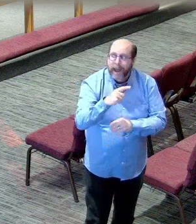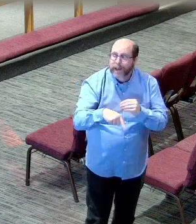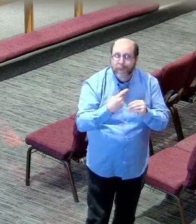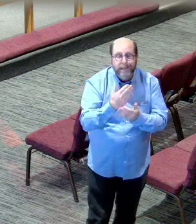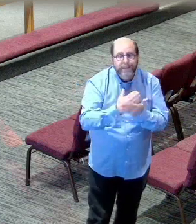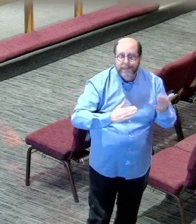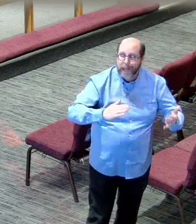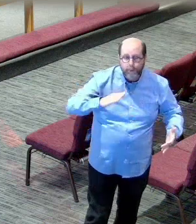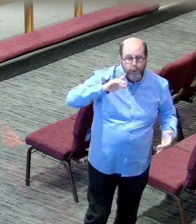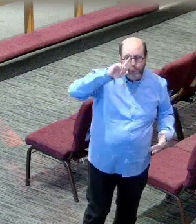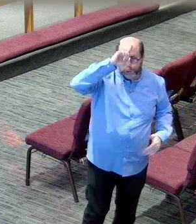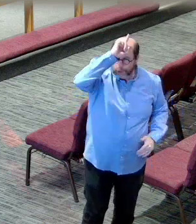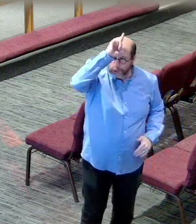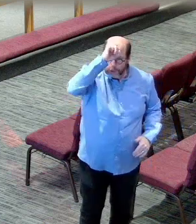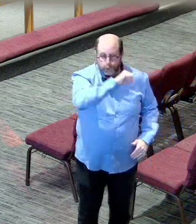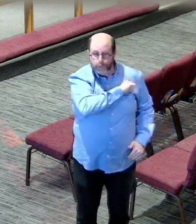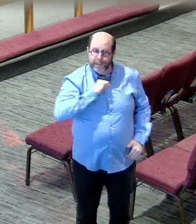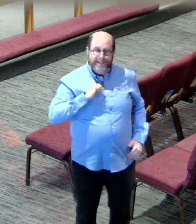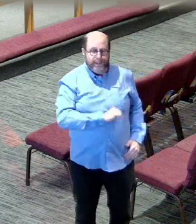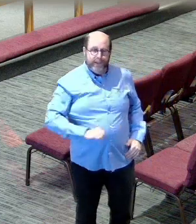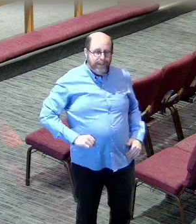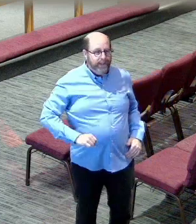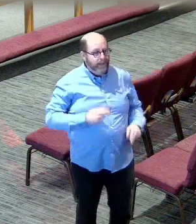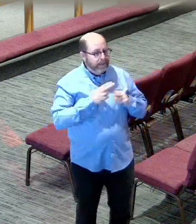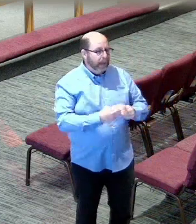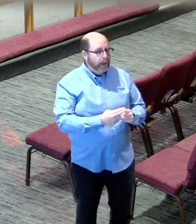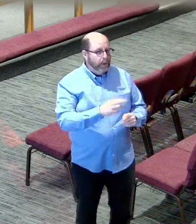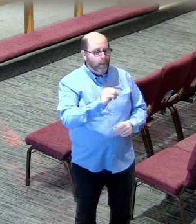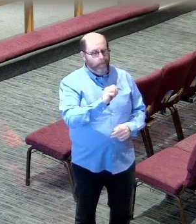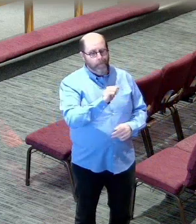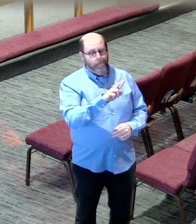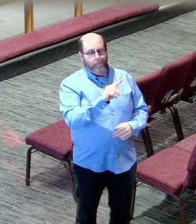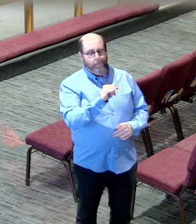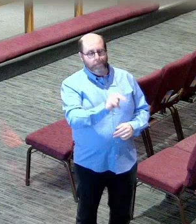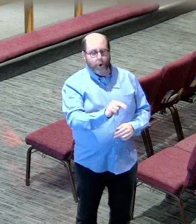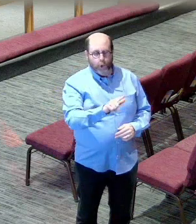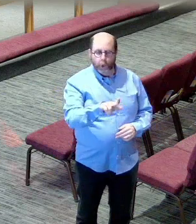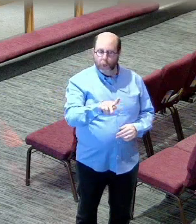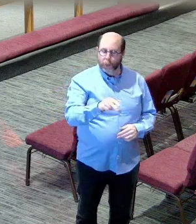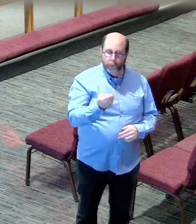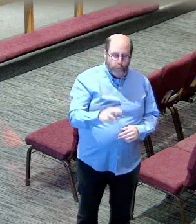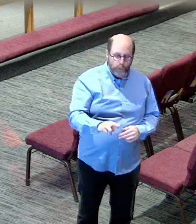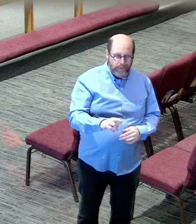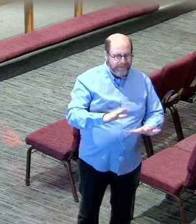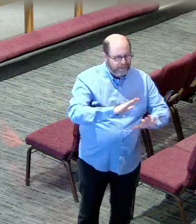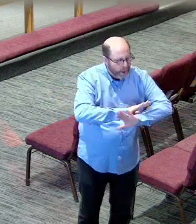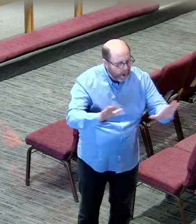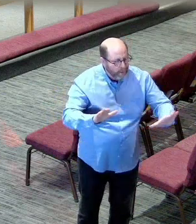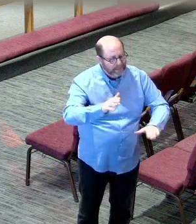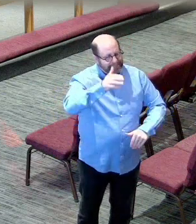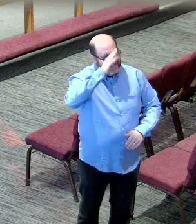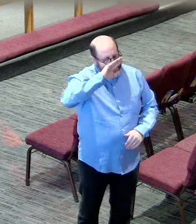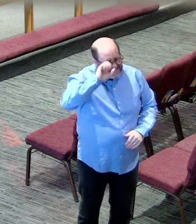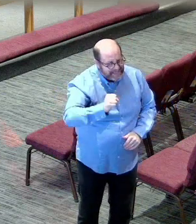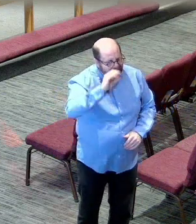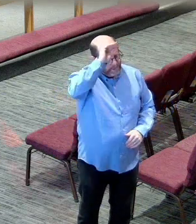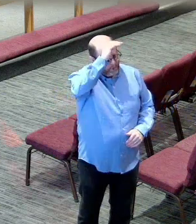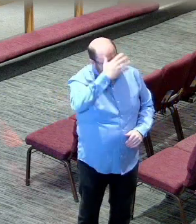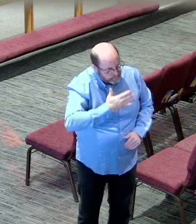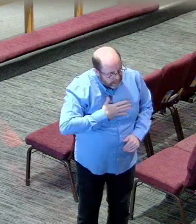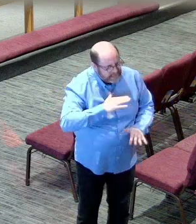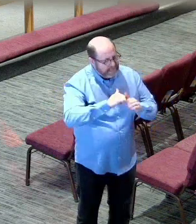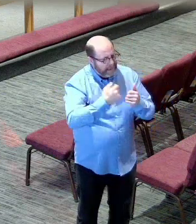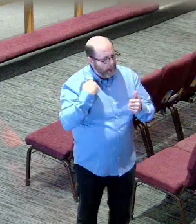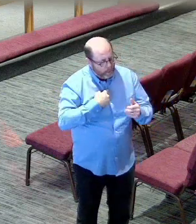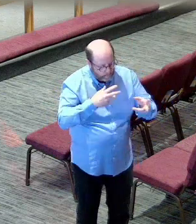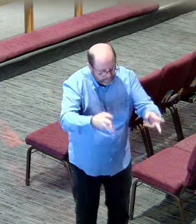German superhero named Martin Luther, but about God's grace and how that helped us recover the